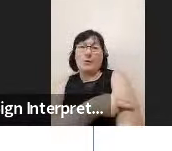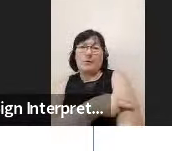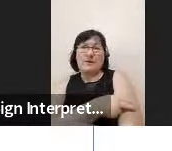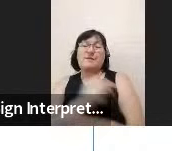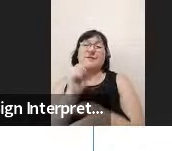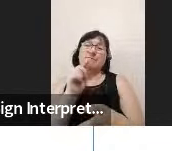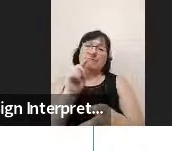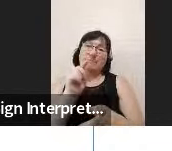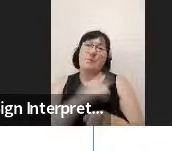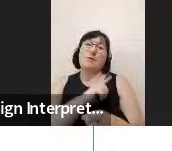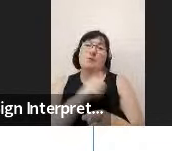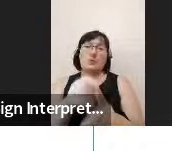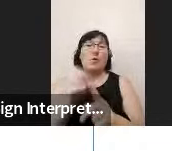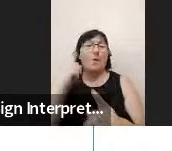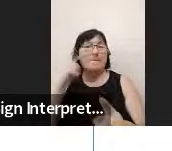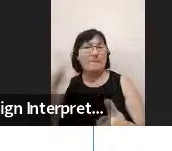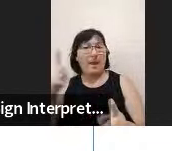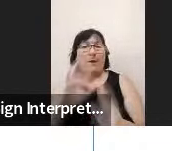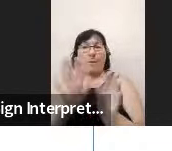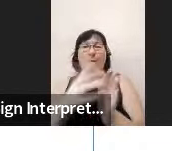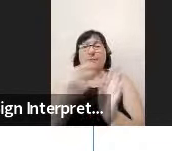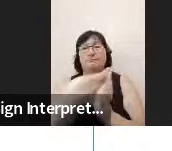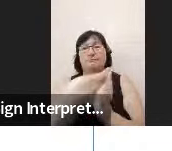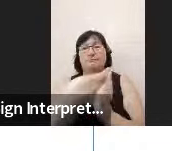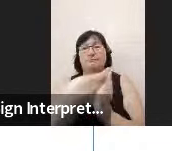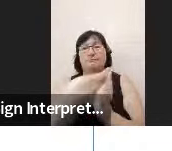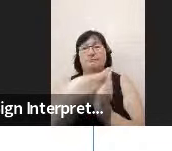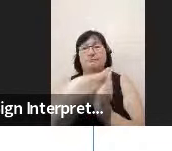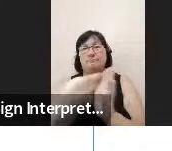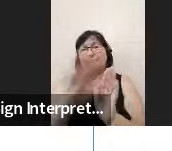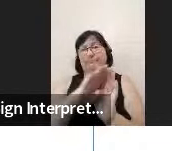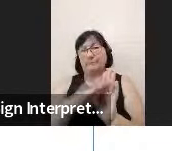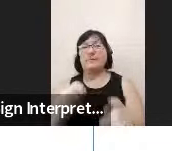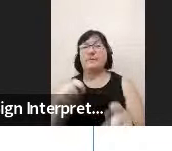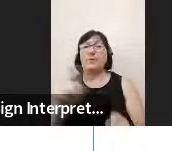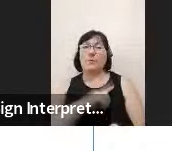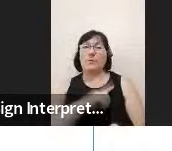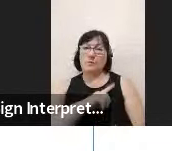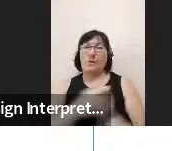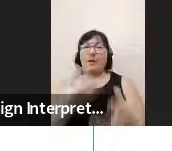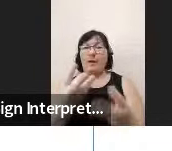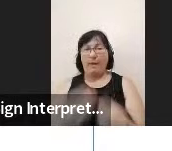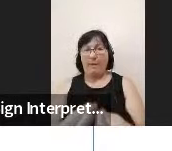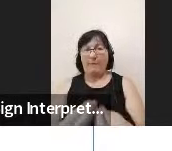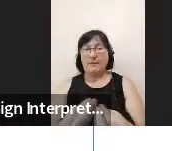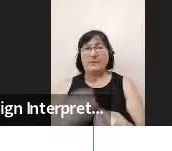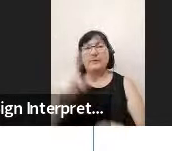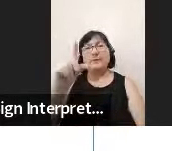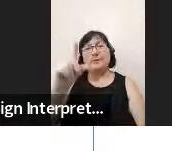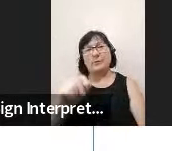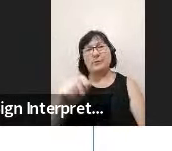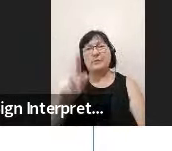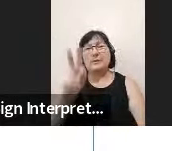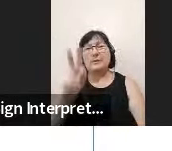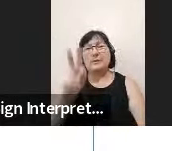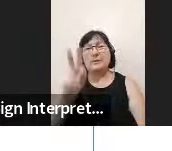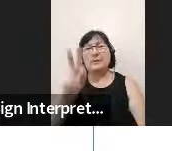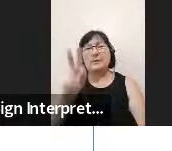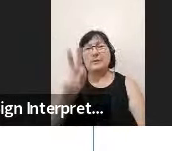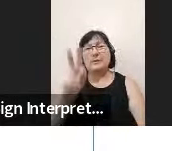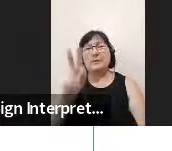also have reduced inspections. Reduced inspection is one of the greatest benefits that have been applauded by most of the